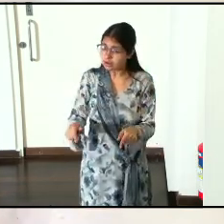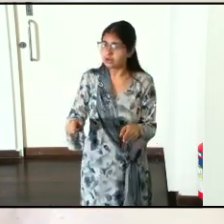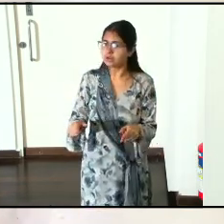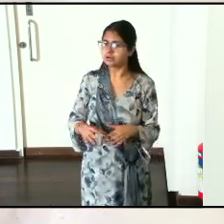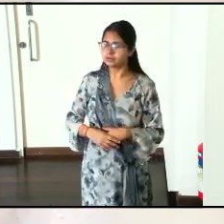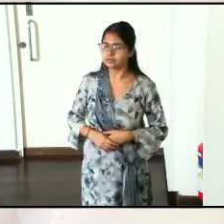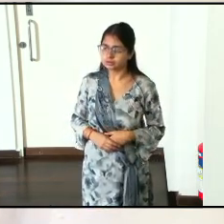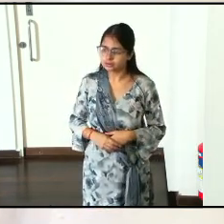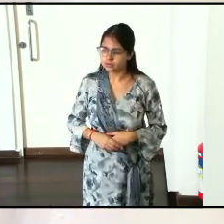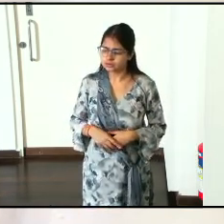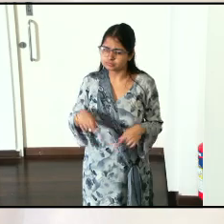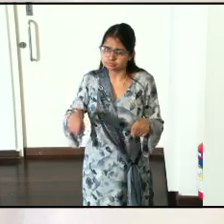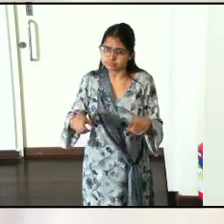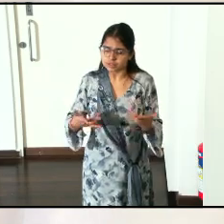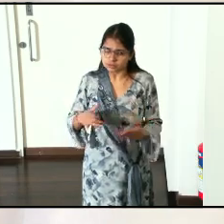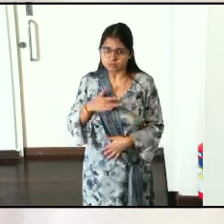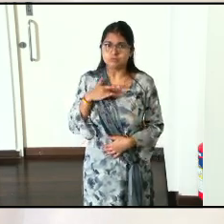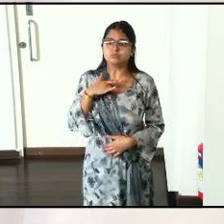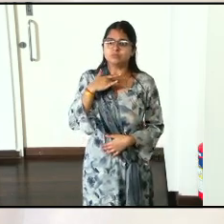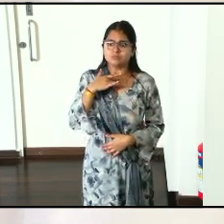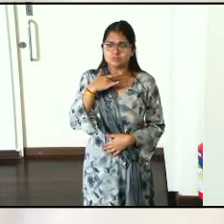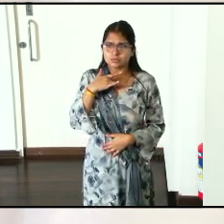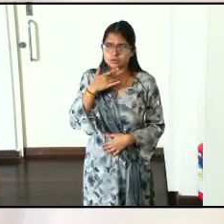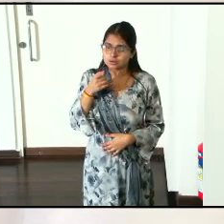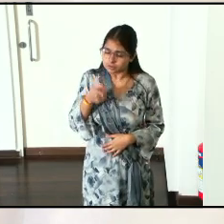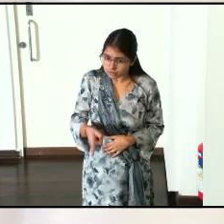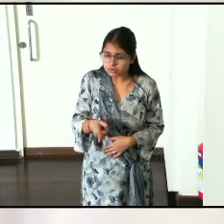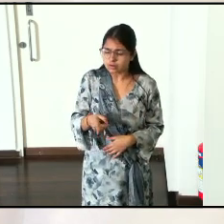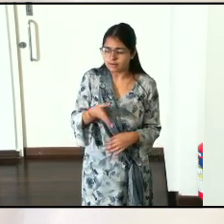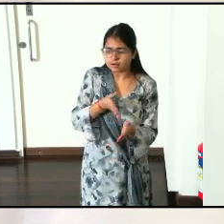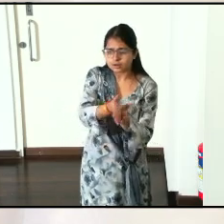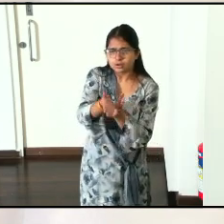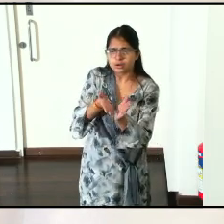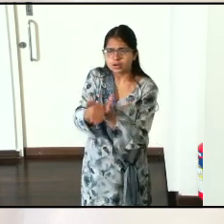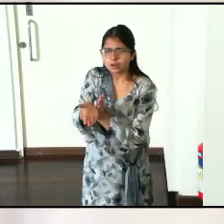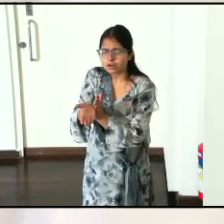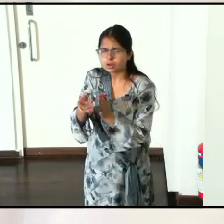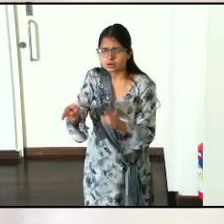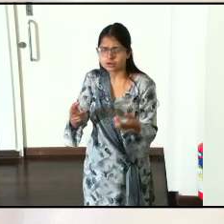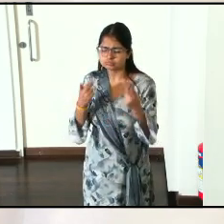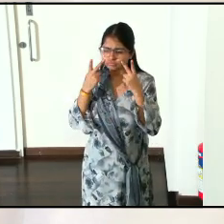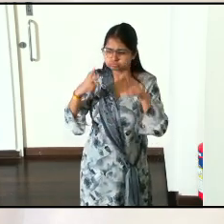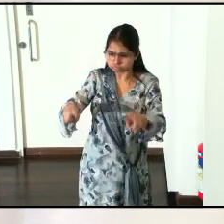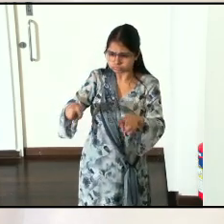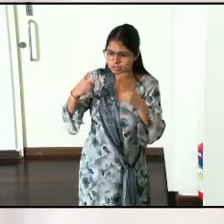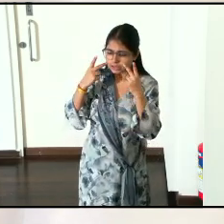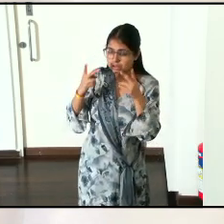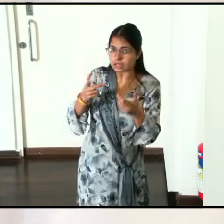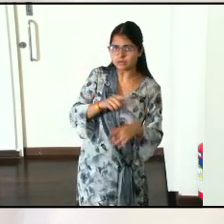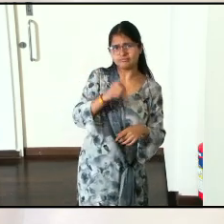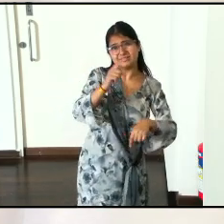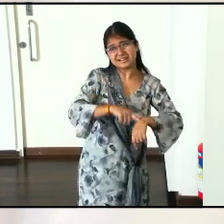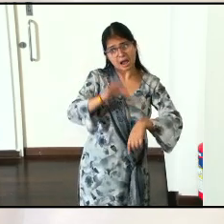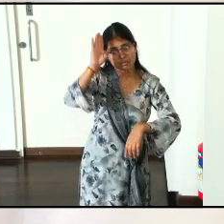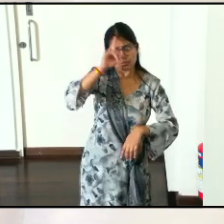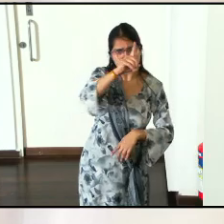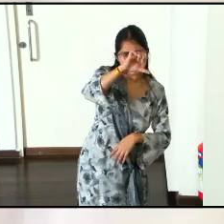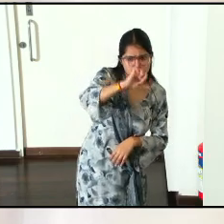of sense. I mean, there's a way in which, if you actually look at the 70s and